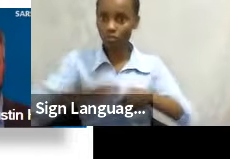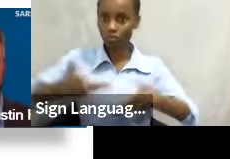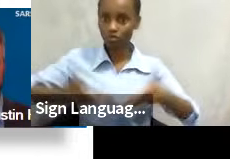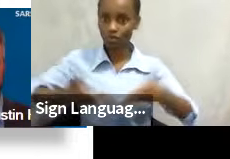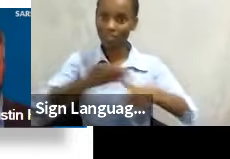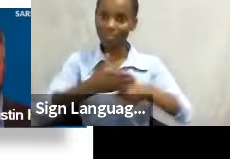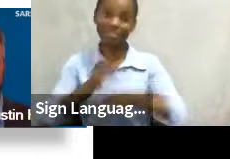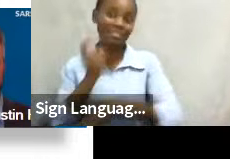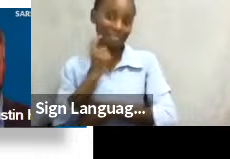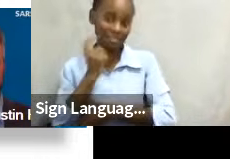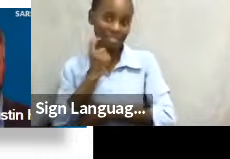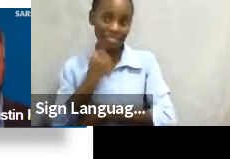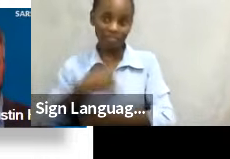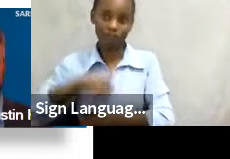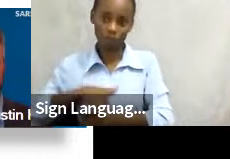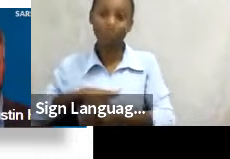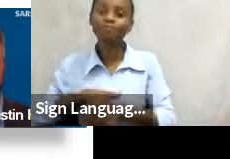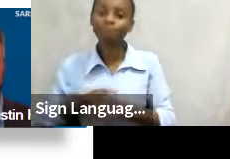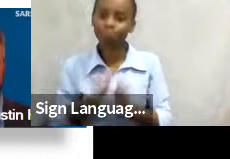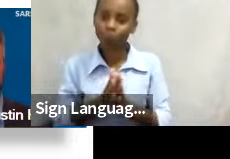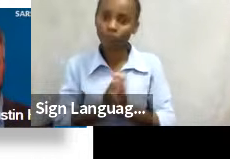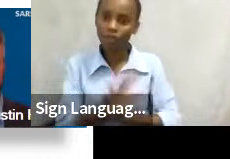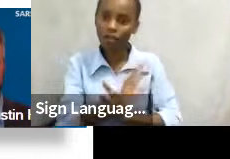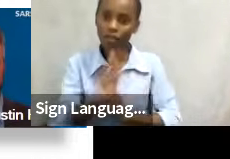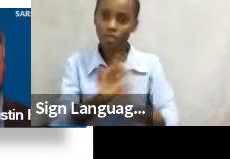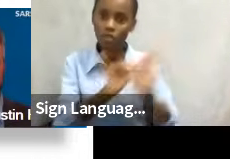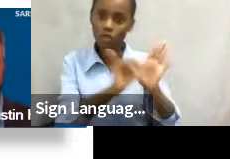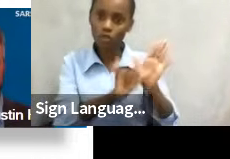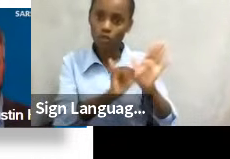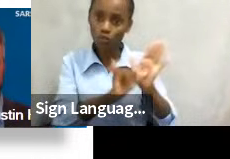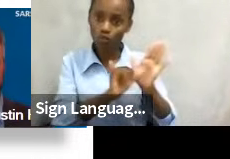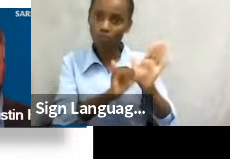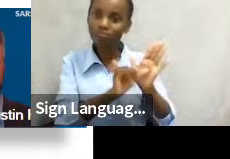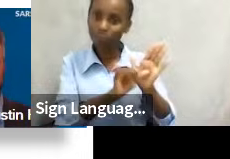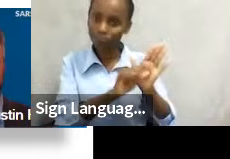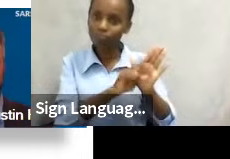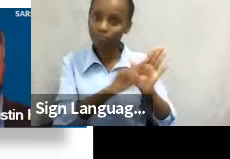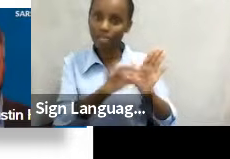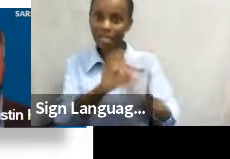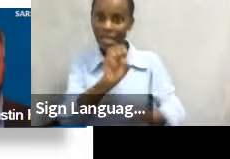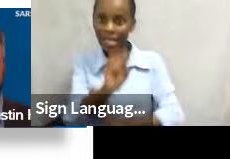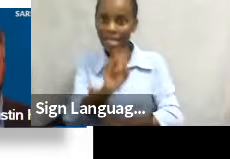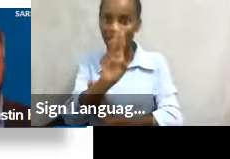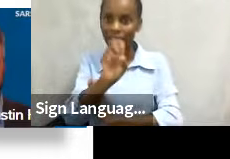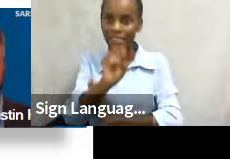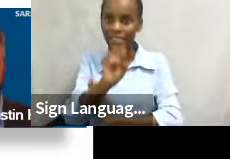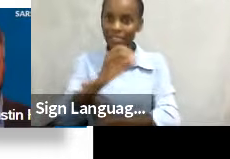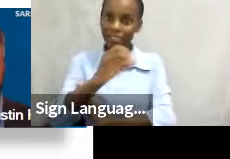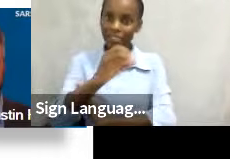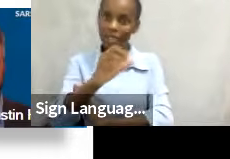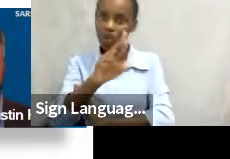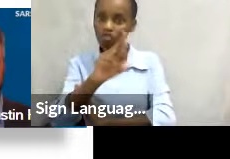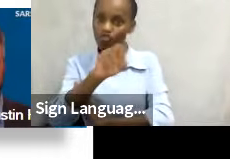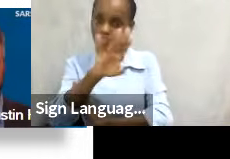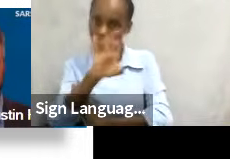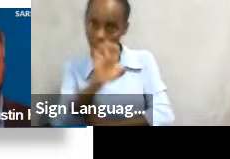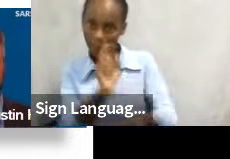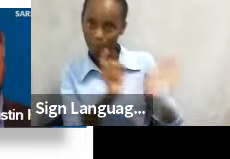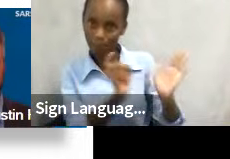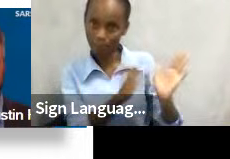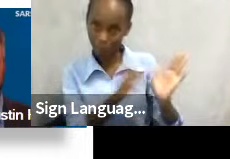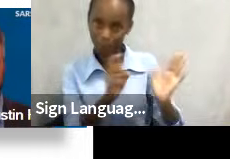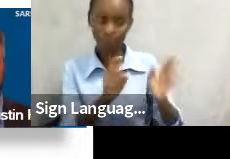our YouTube channel. And please go online, register for e-filing. If you have a smartphone,